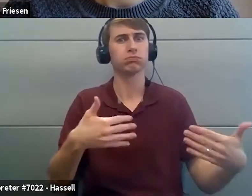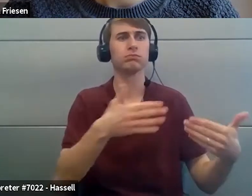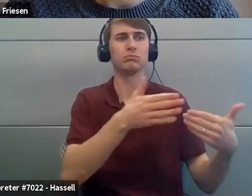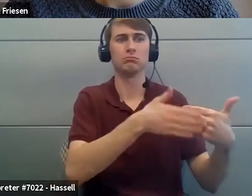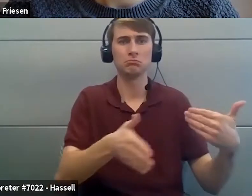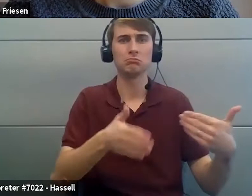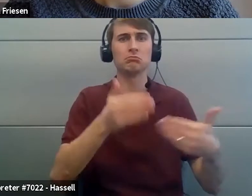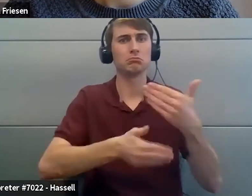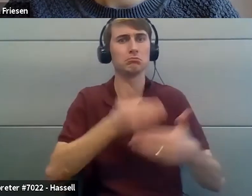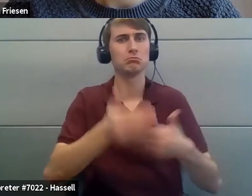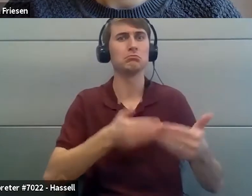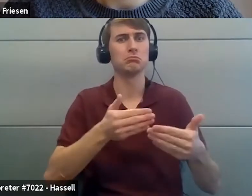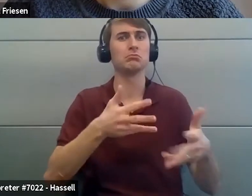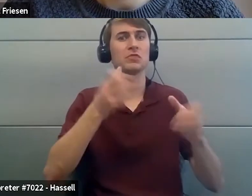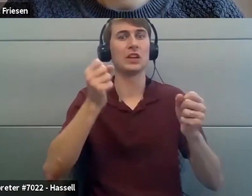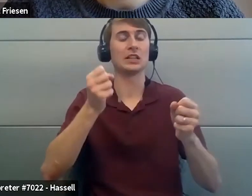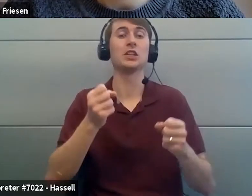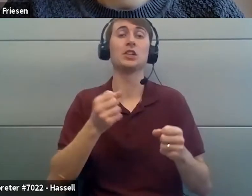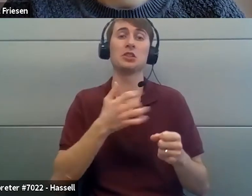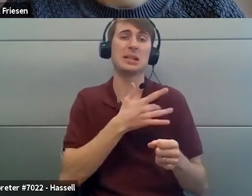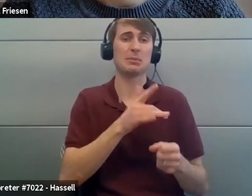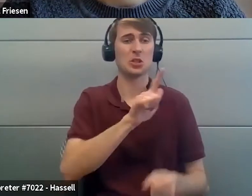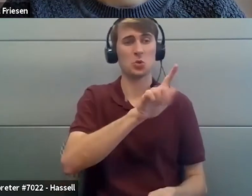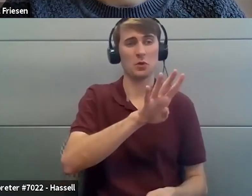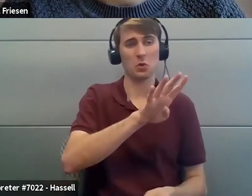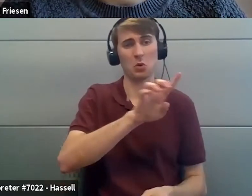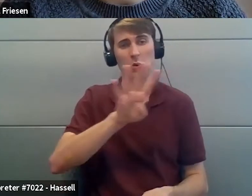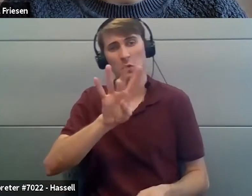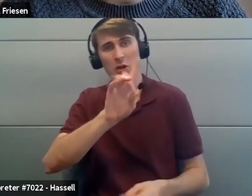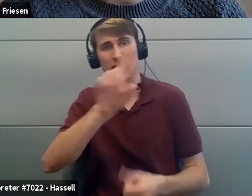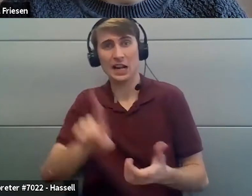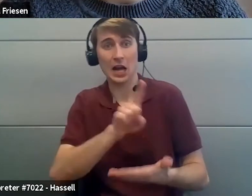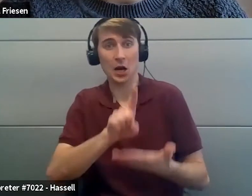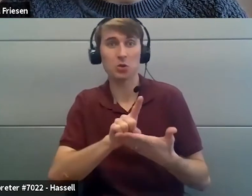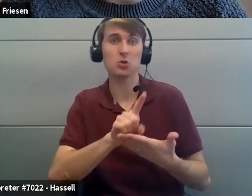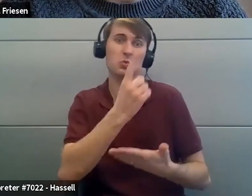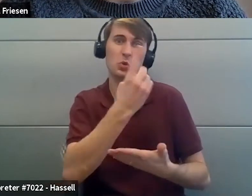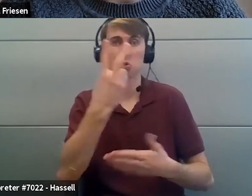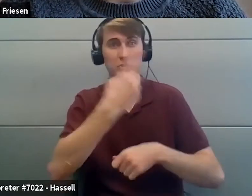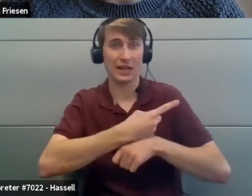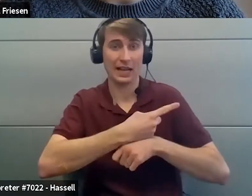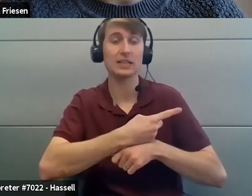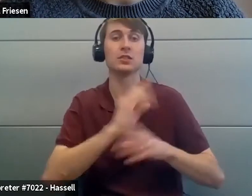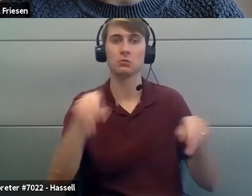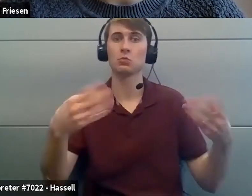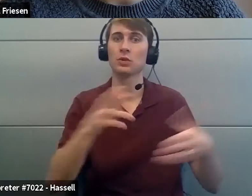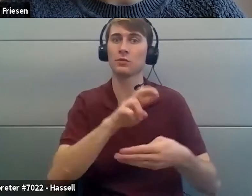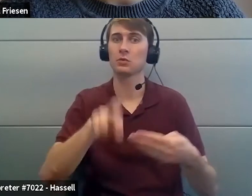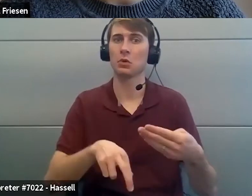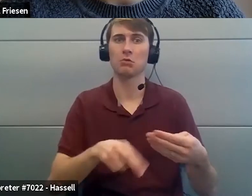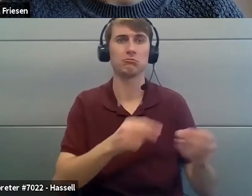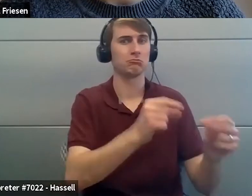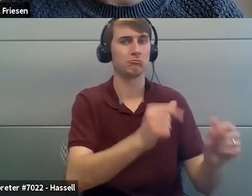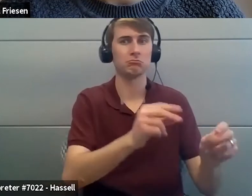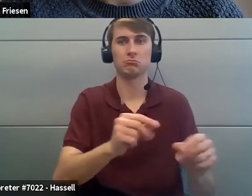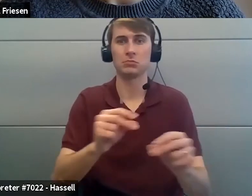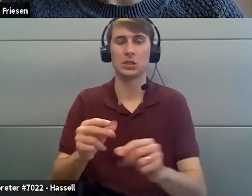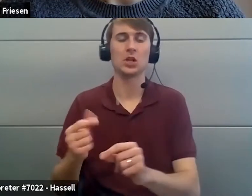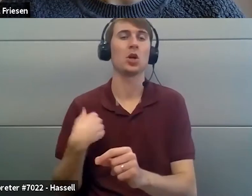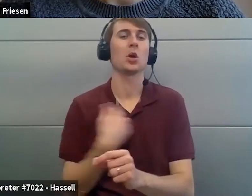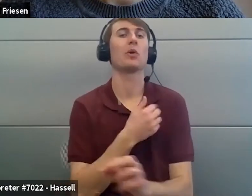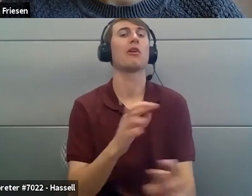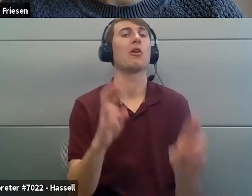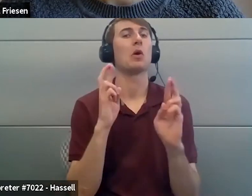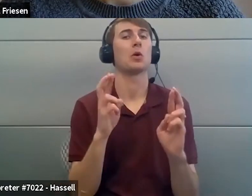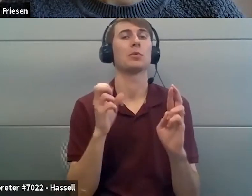48 hours, but closer to 24 hours, we'll be able to give you your result. And we hope that this will encourage people to